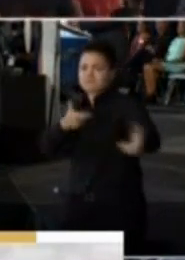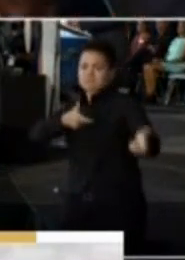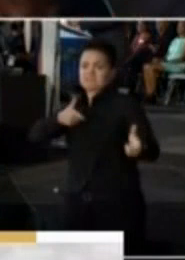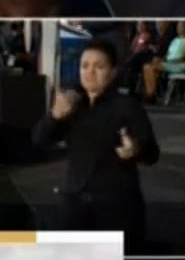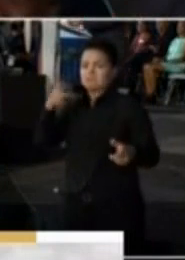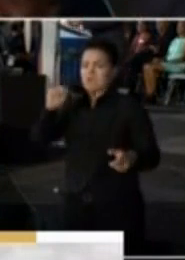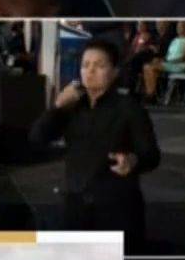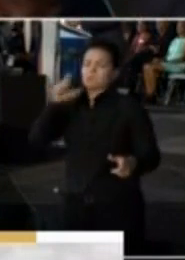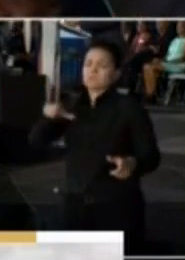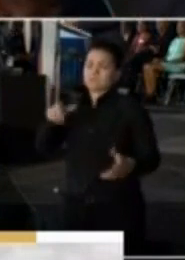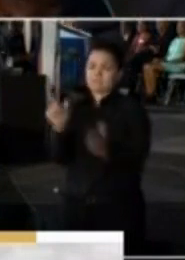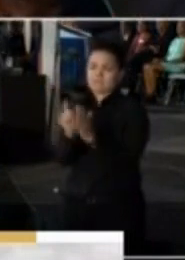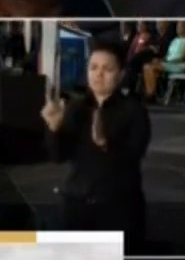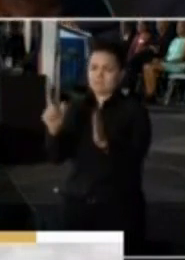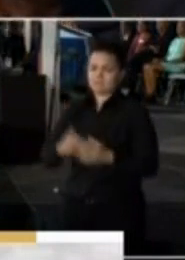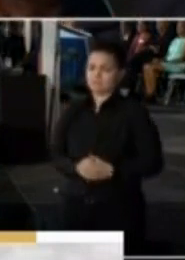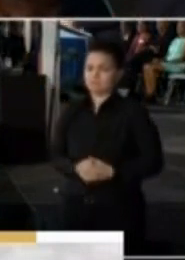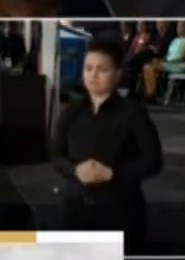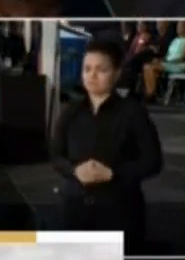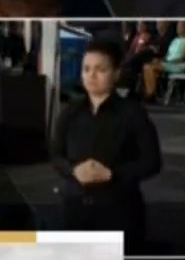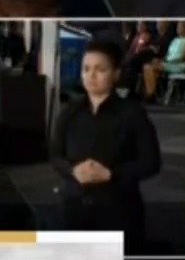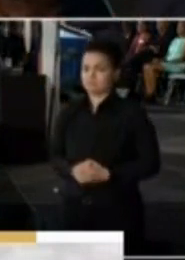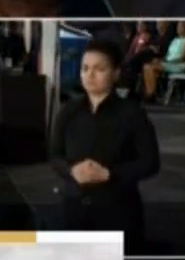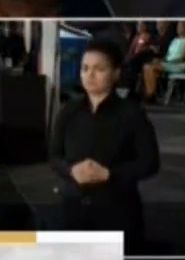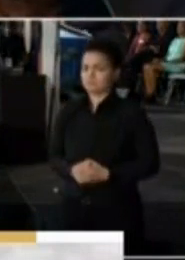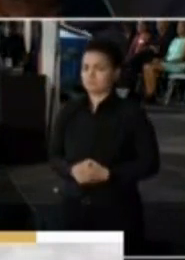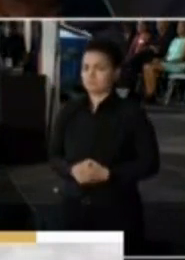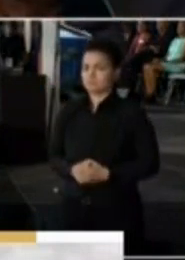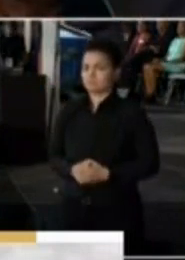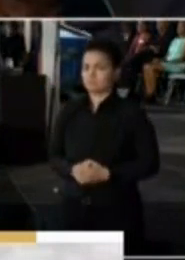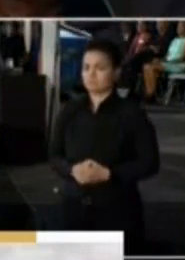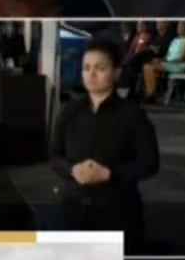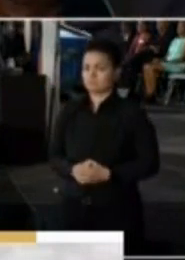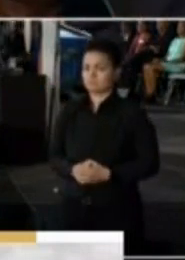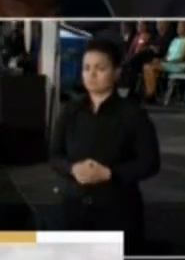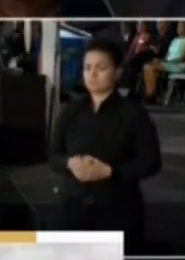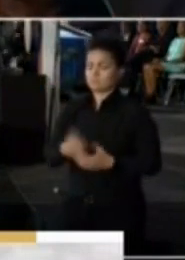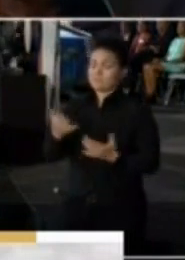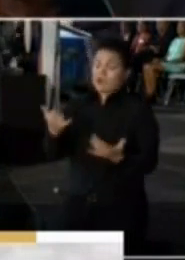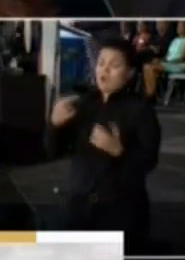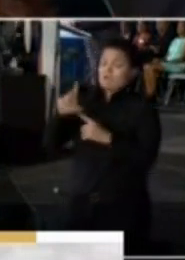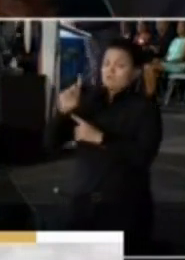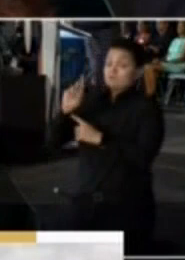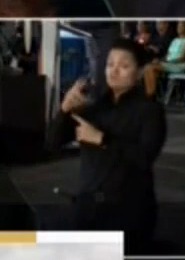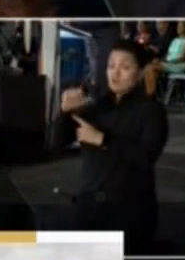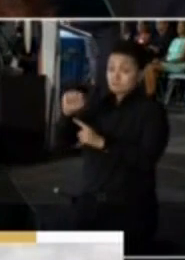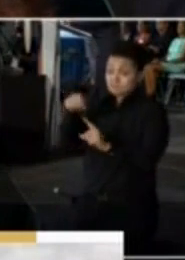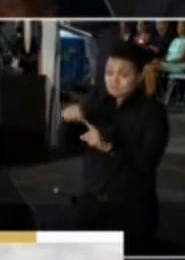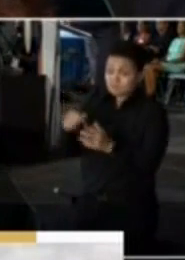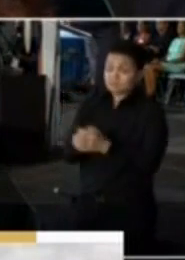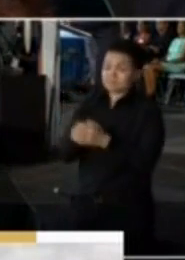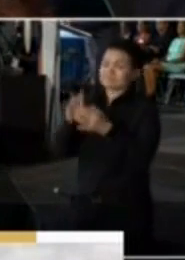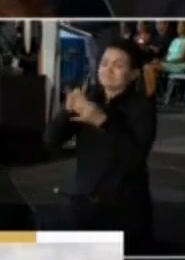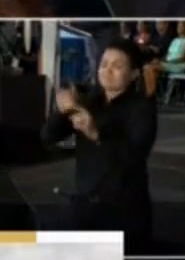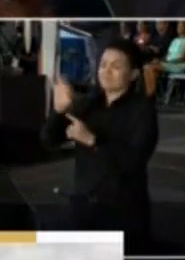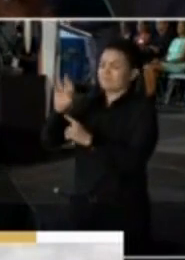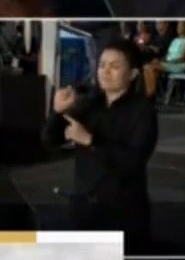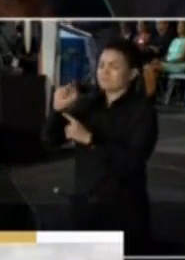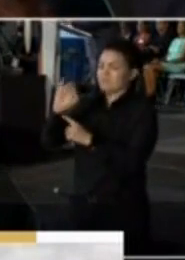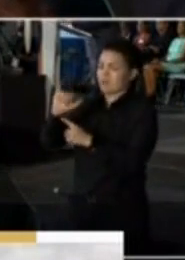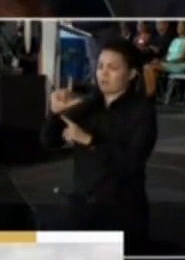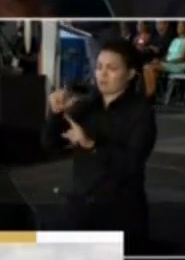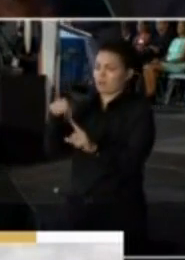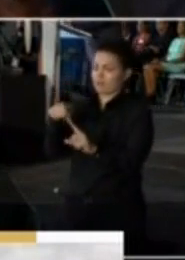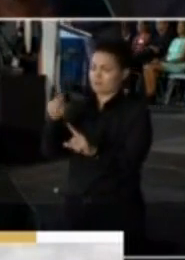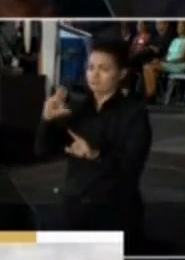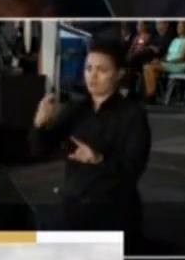Now, we must be honest about how drugs, particularly fentanyl, has also impacted our community. As I sat